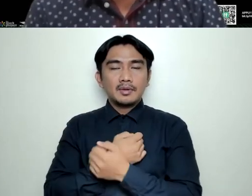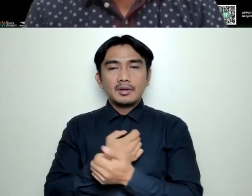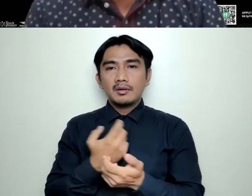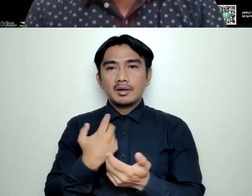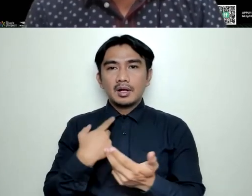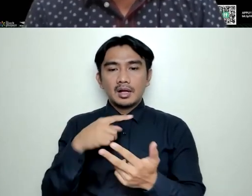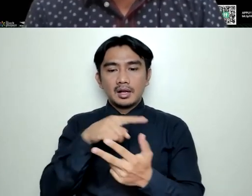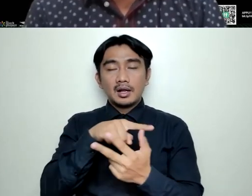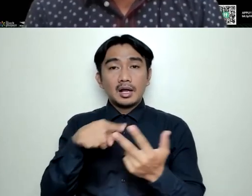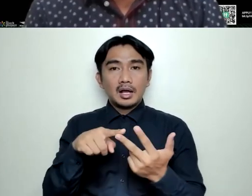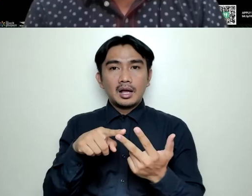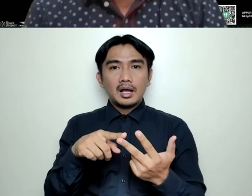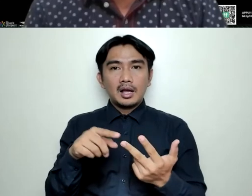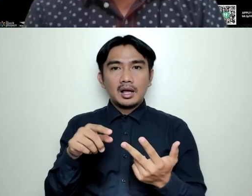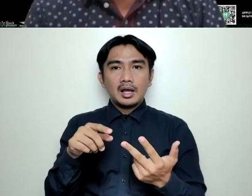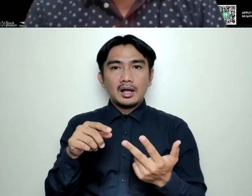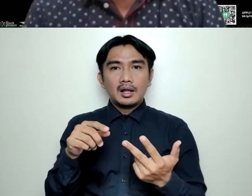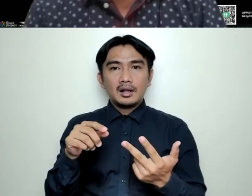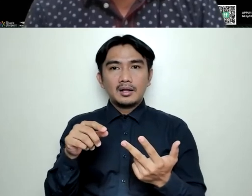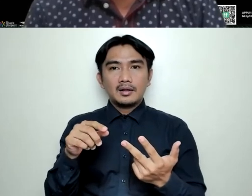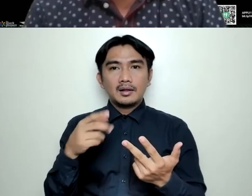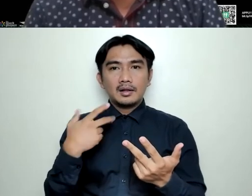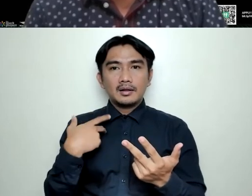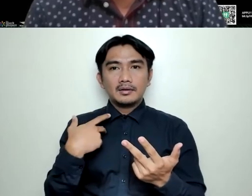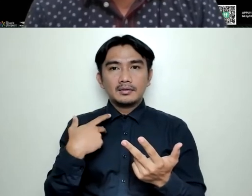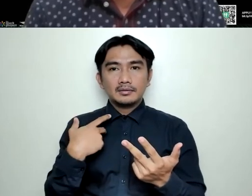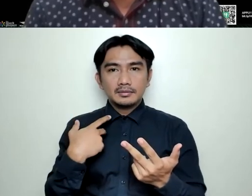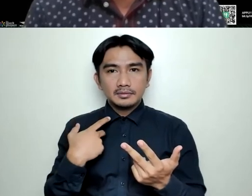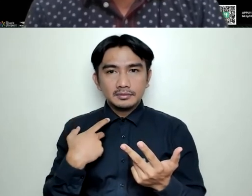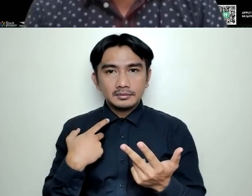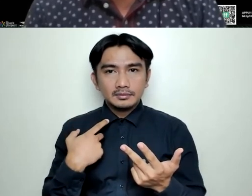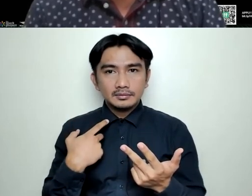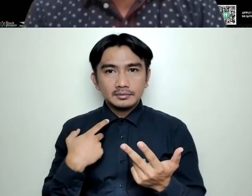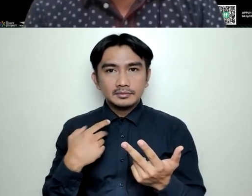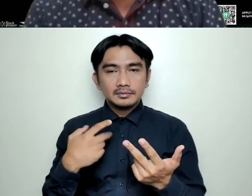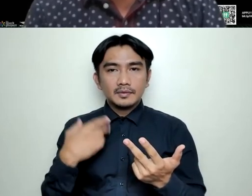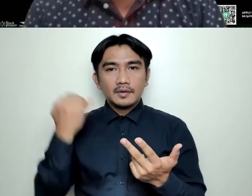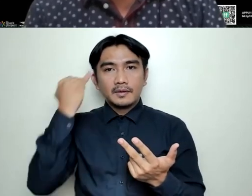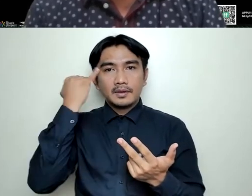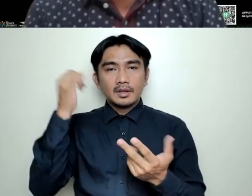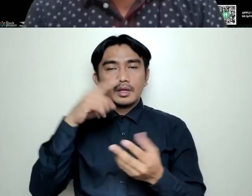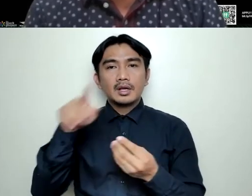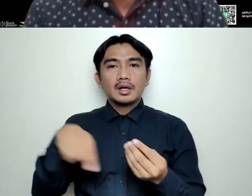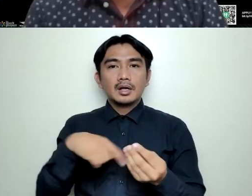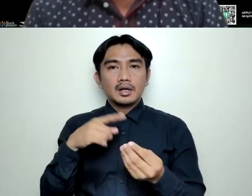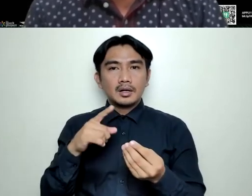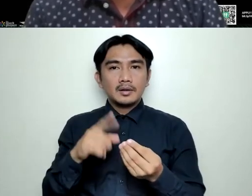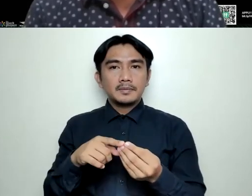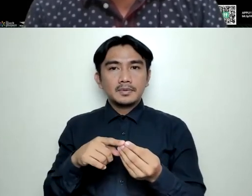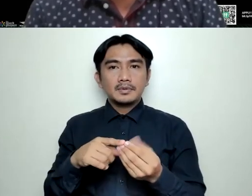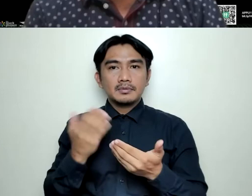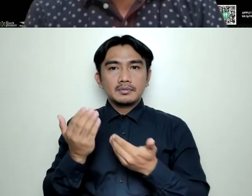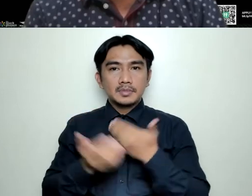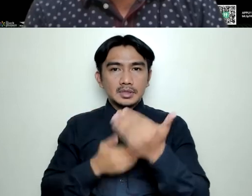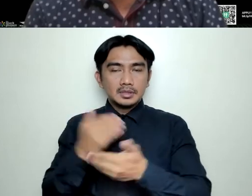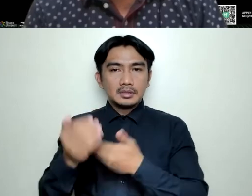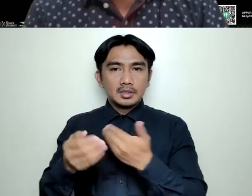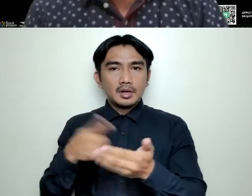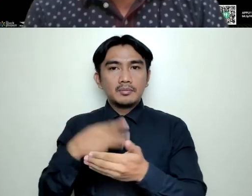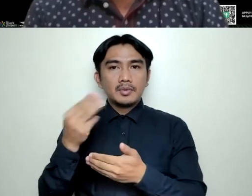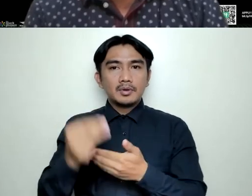Labs, and a short stint for a while by Idea Space for a pre-accelerator program. But I think it's